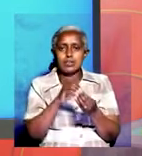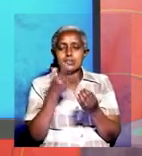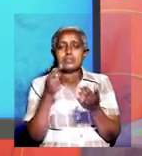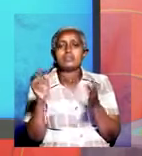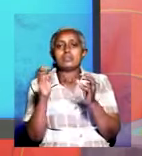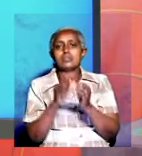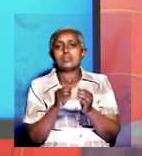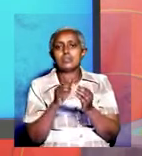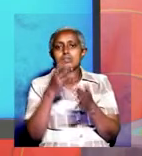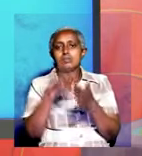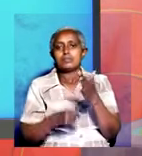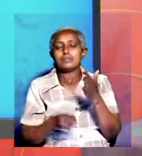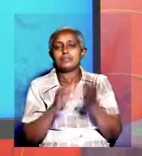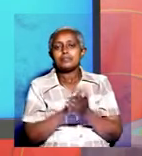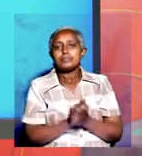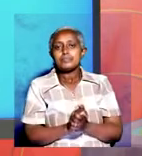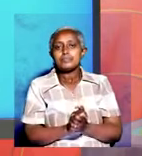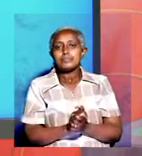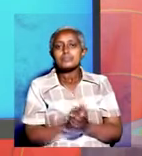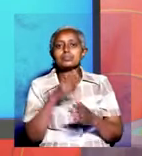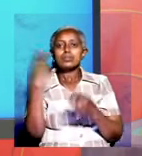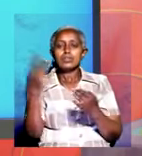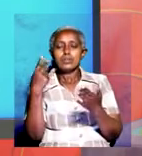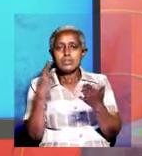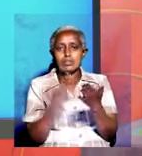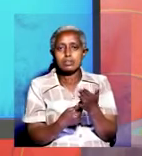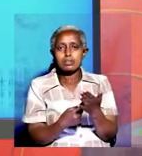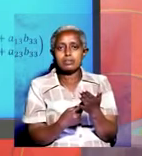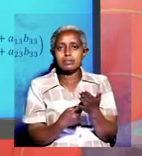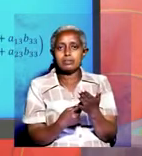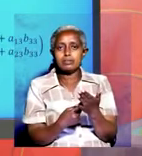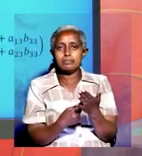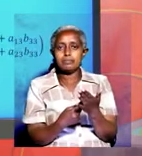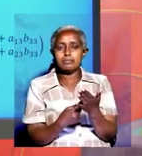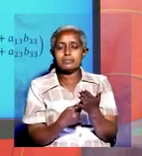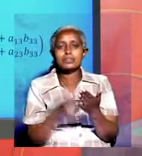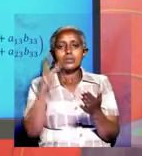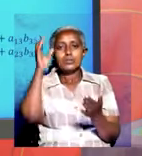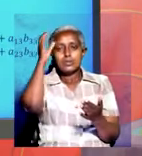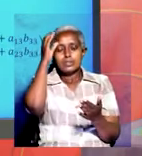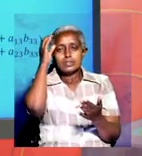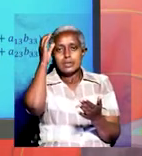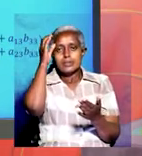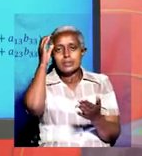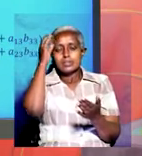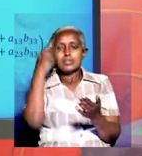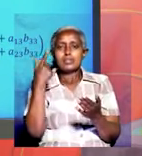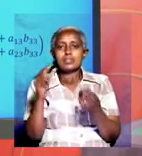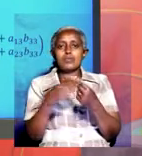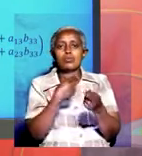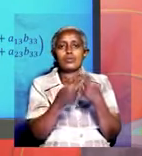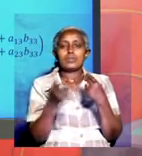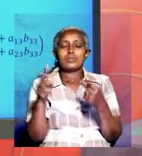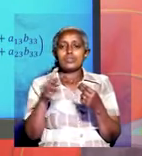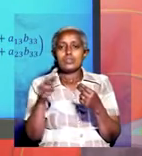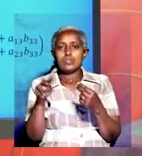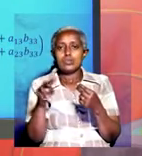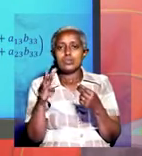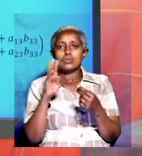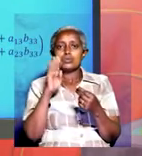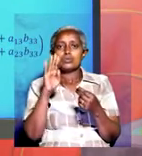result. So using this concept, the product of the two will be